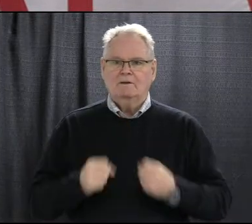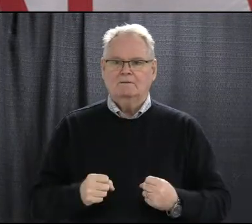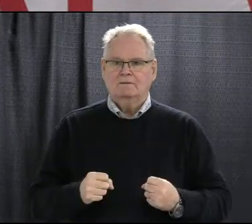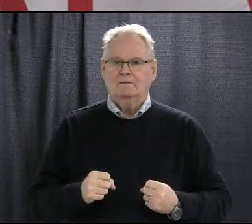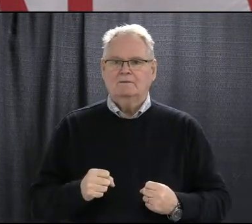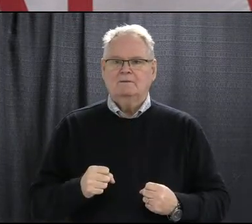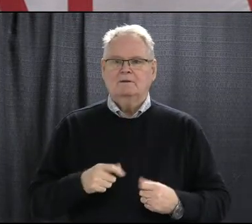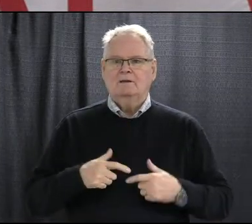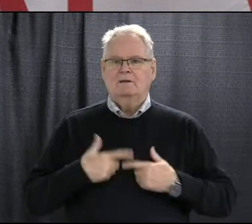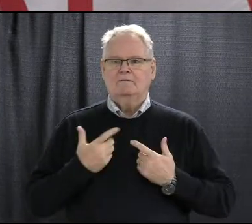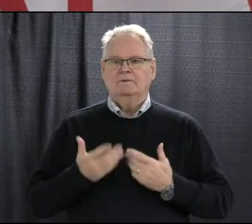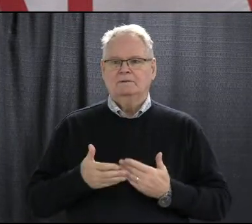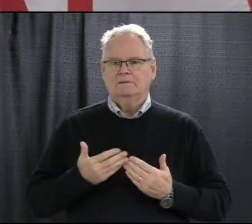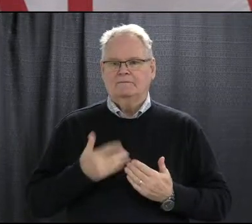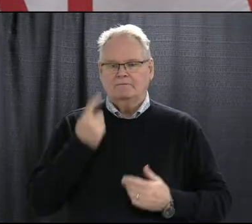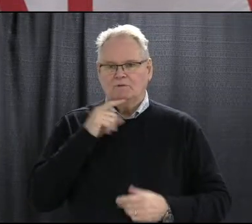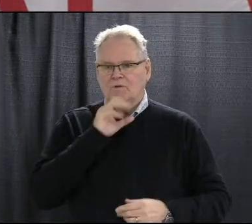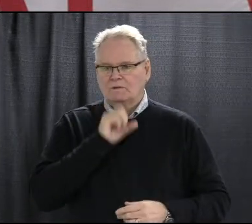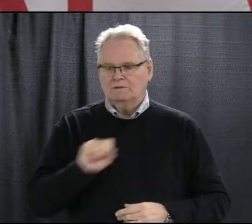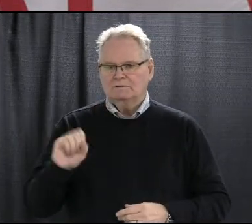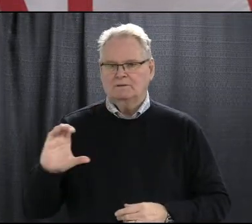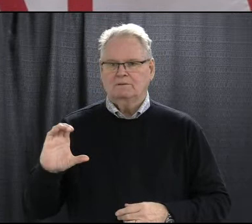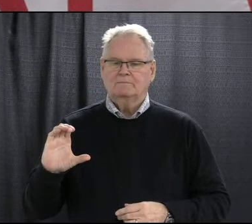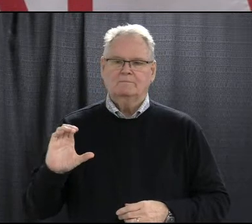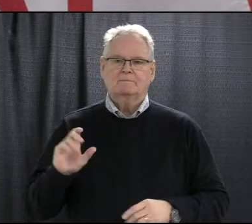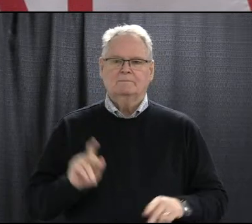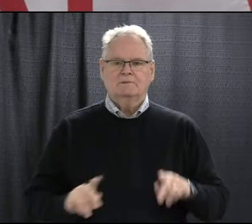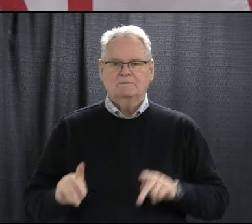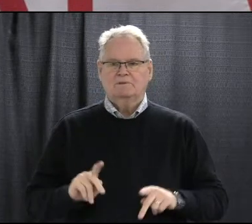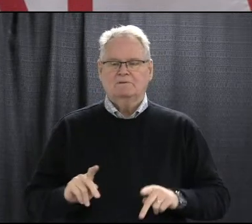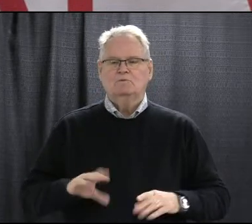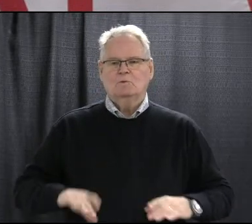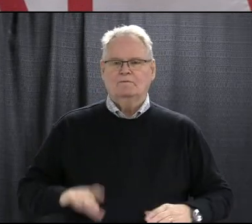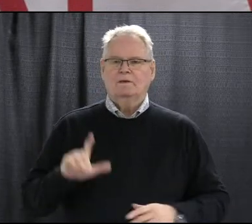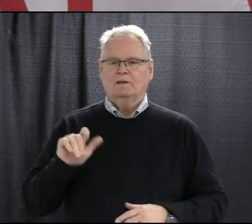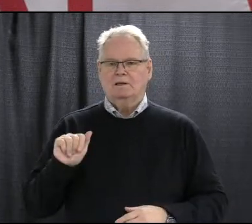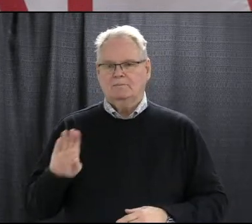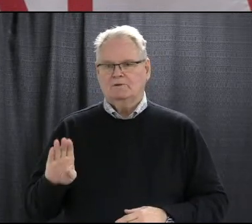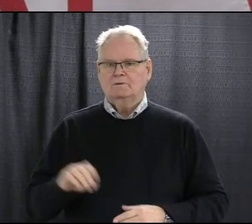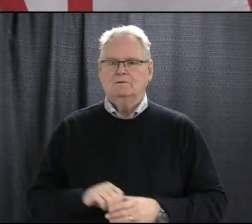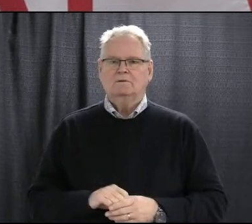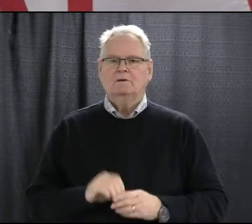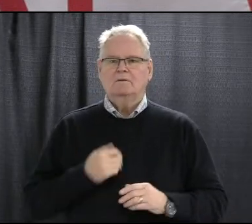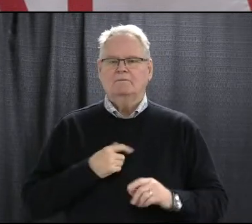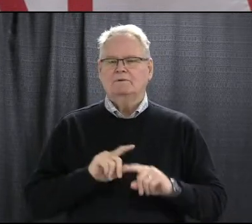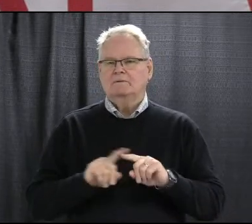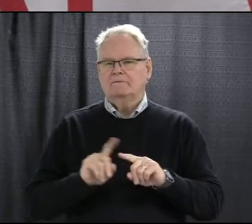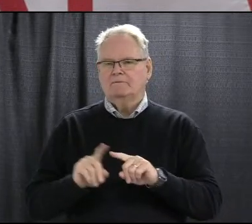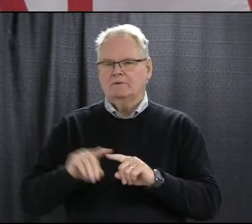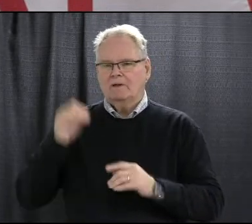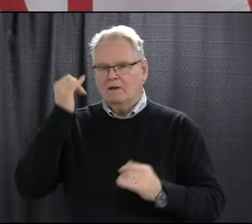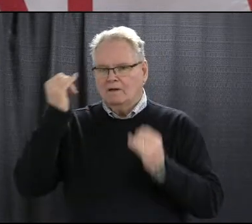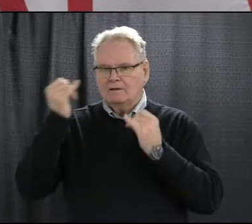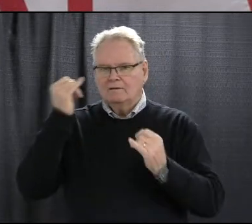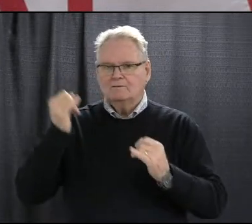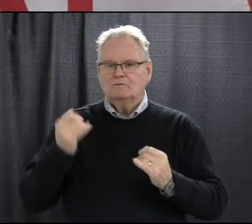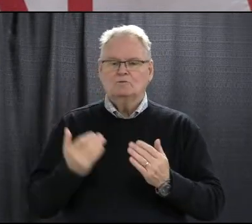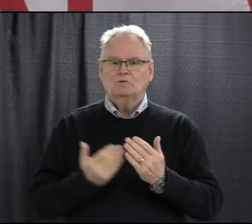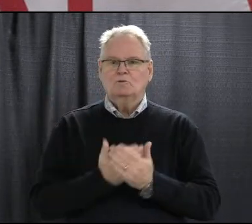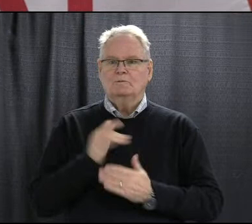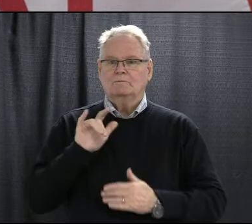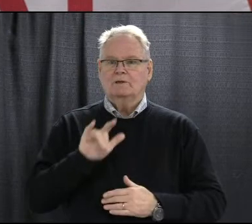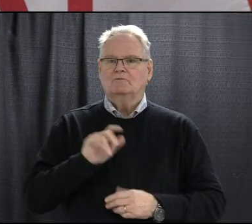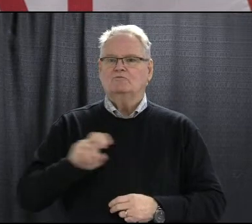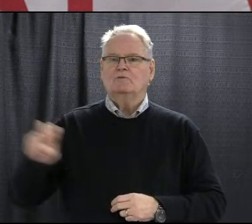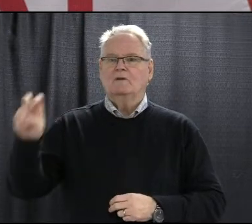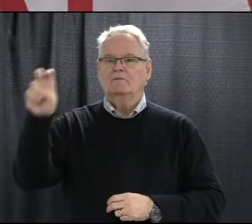and Labradorians. This includes initiatives and ideas such as Heart Force One, which is flying people